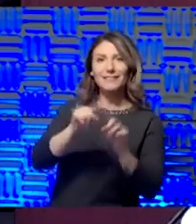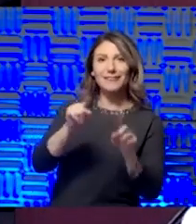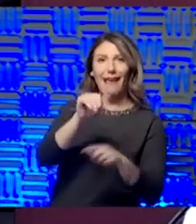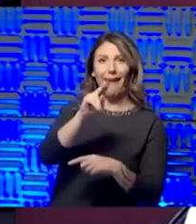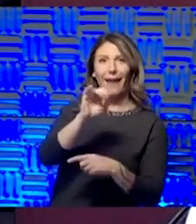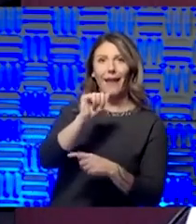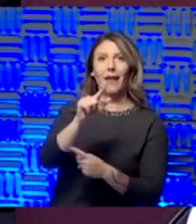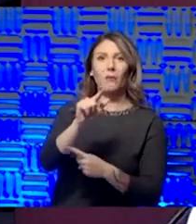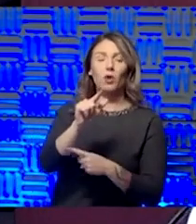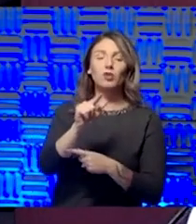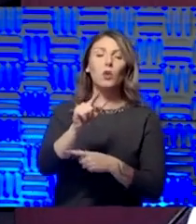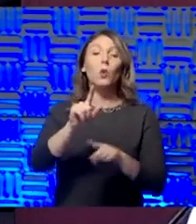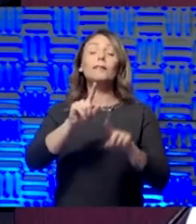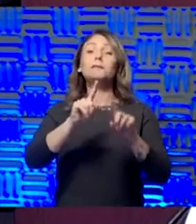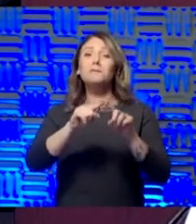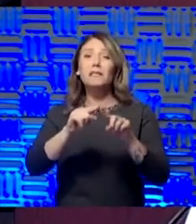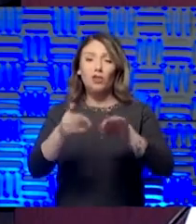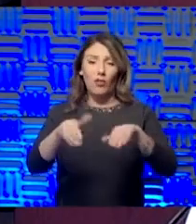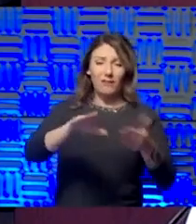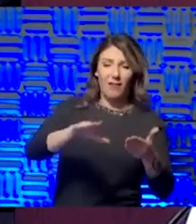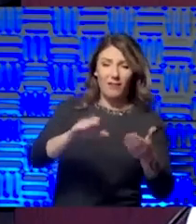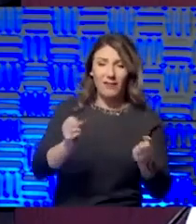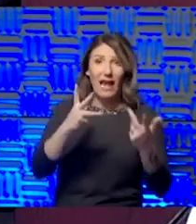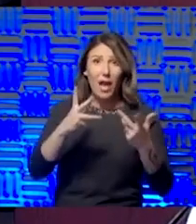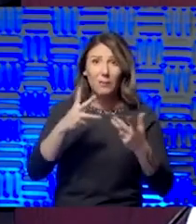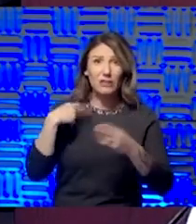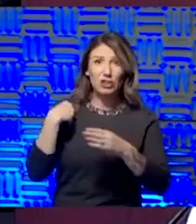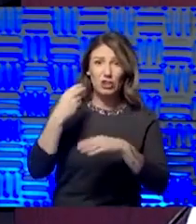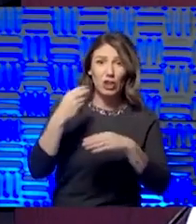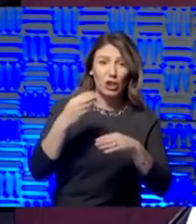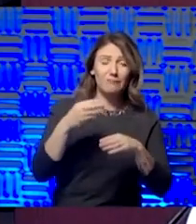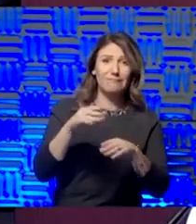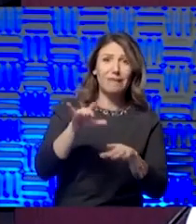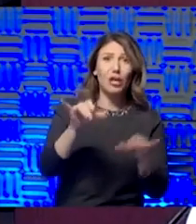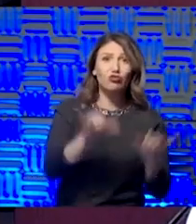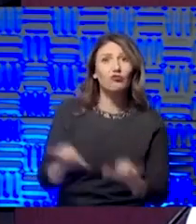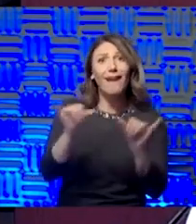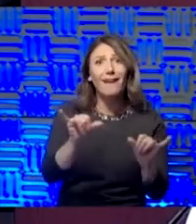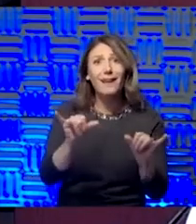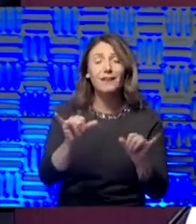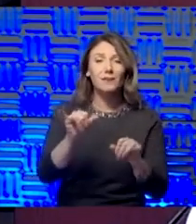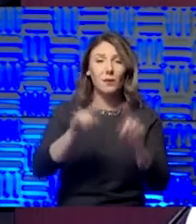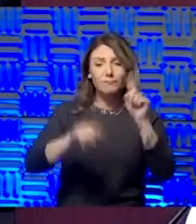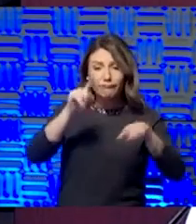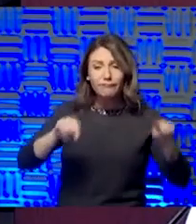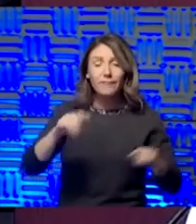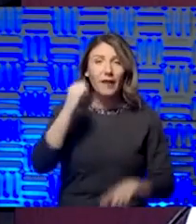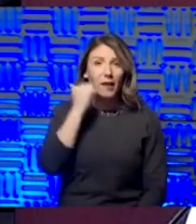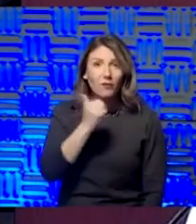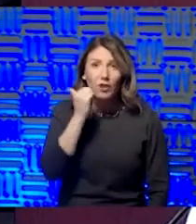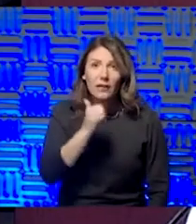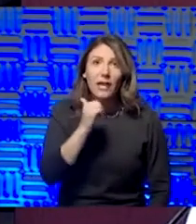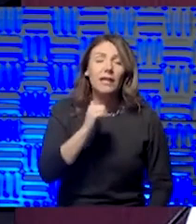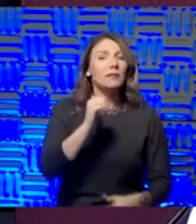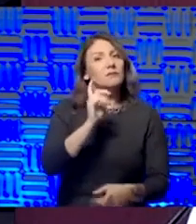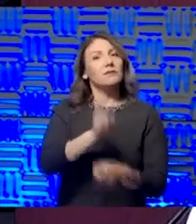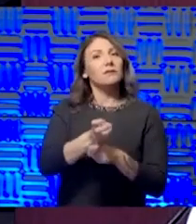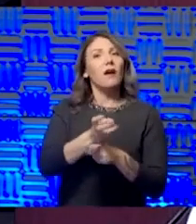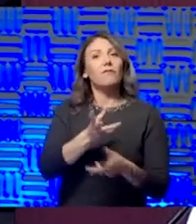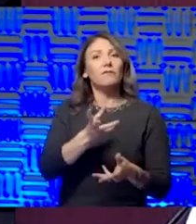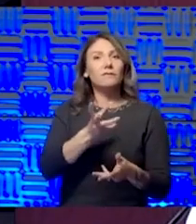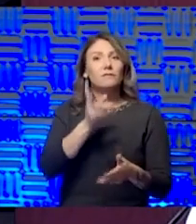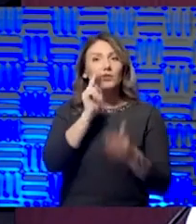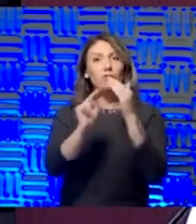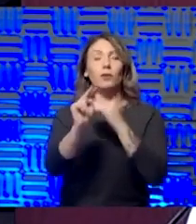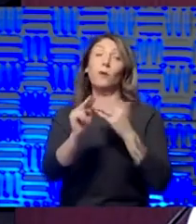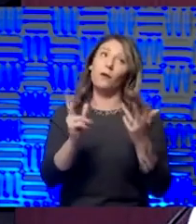those deaths are trending. Because there's a lot of variability from a day-to-day level on that, it can be a little bit hard to predict. Maybe it's a